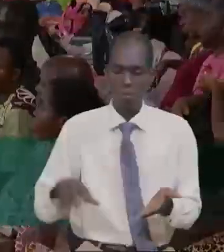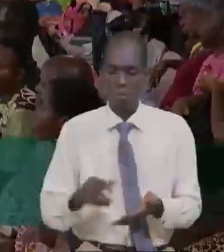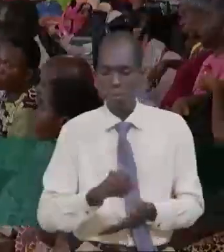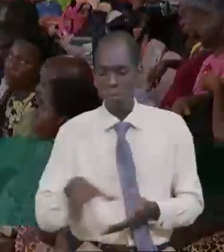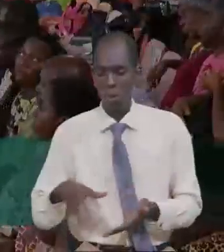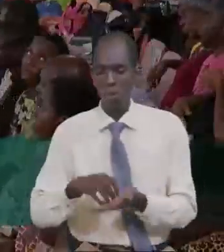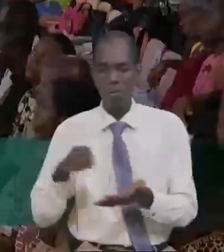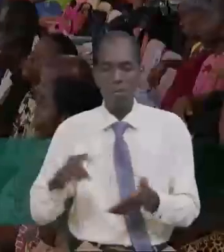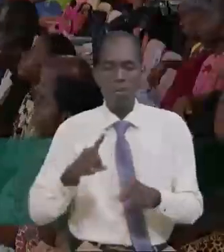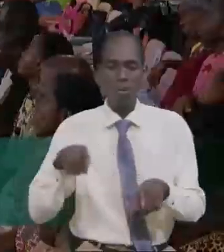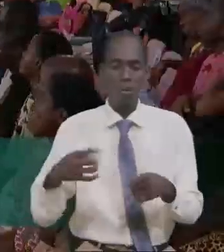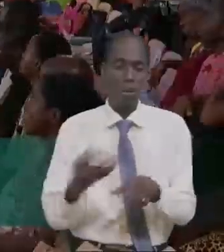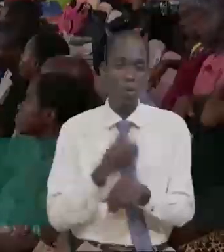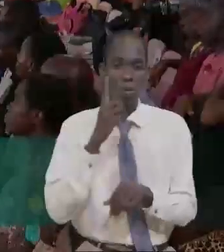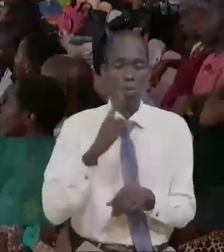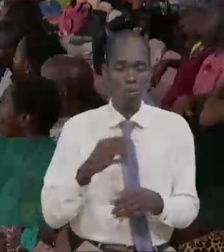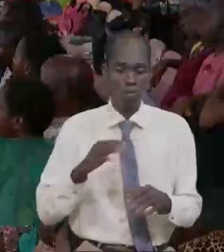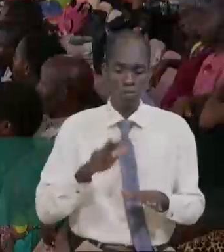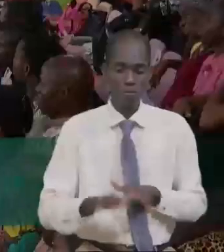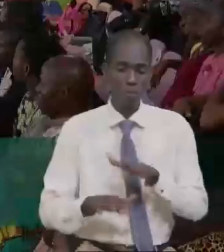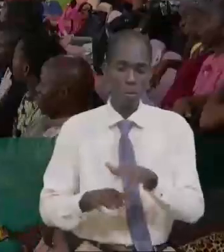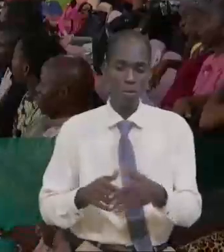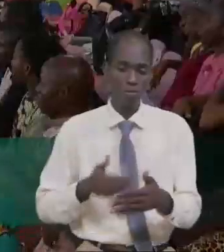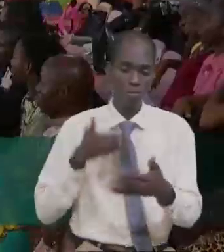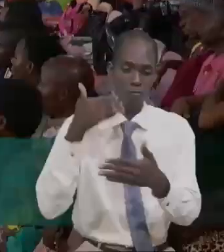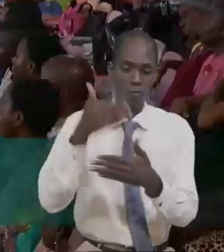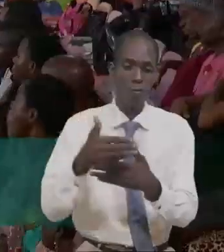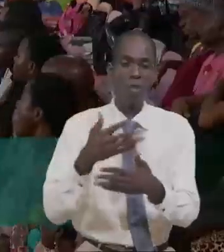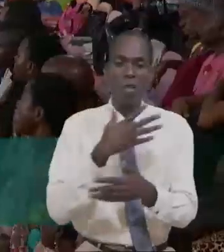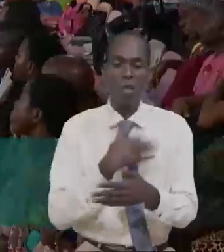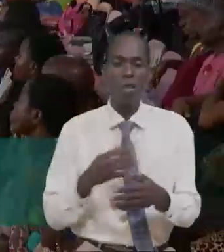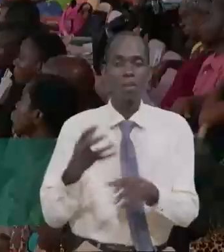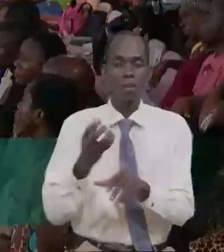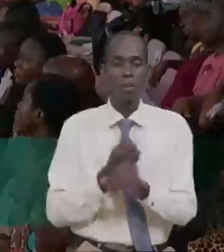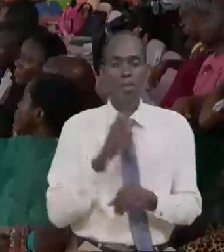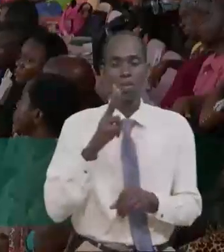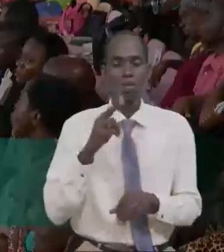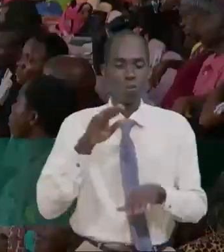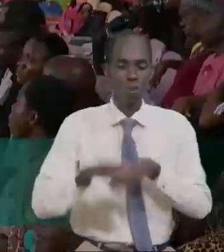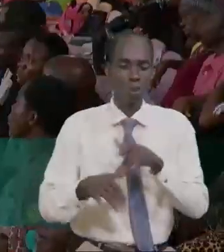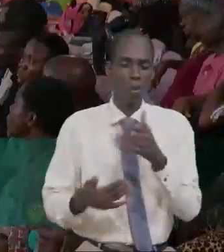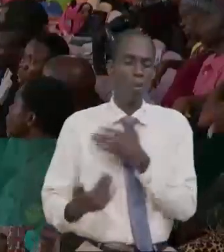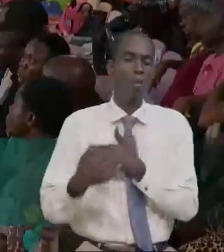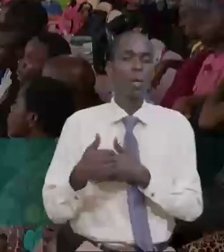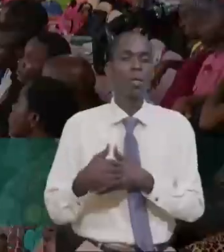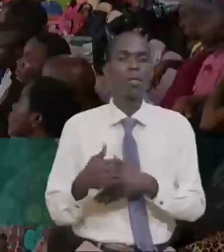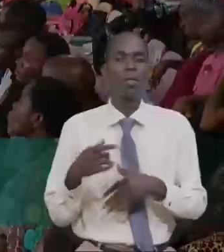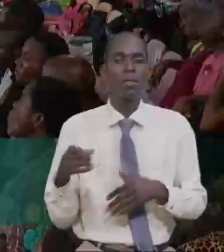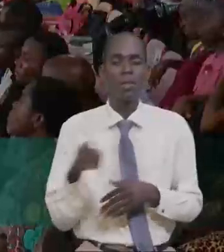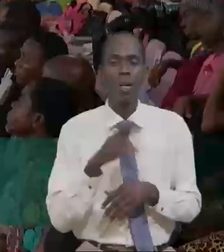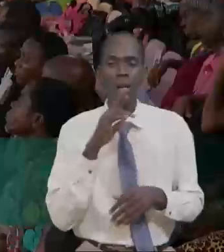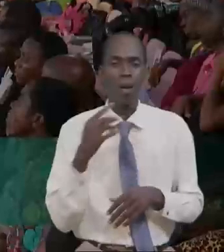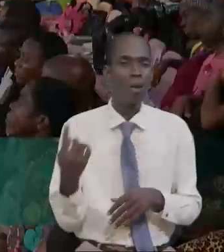backward. They're oscillating. They're here and there. They're never found to be stable and steadfast in that which